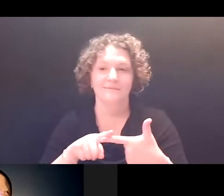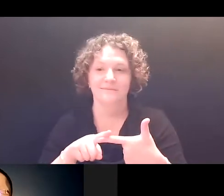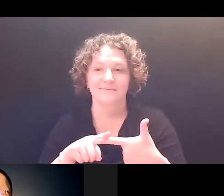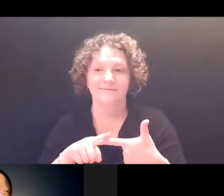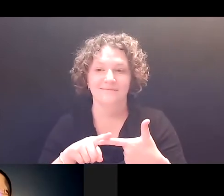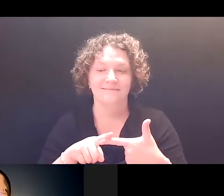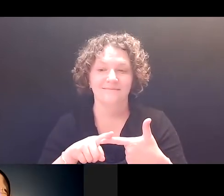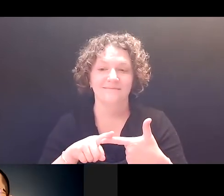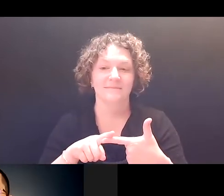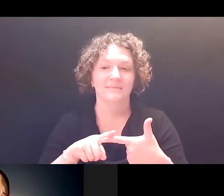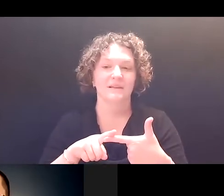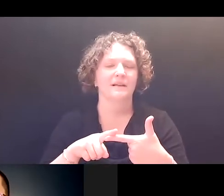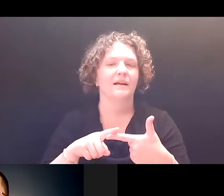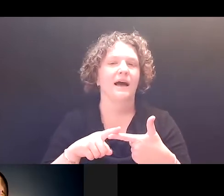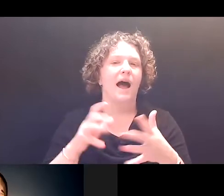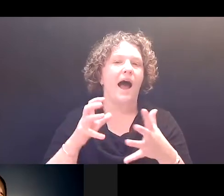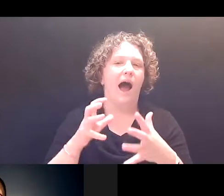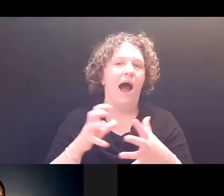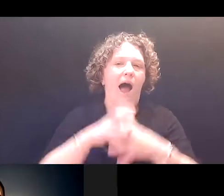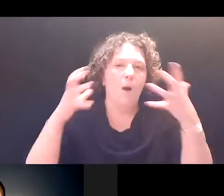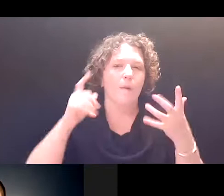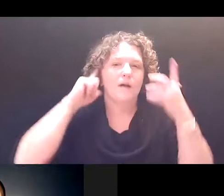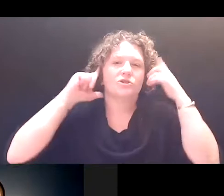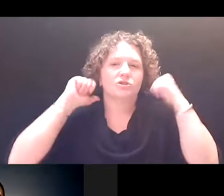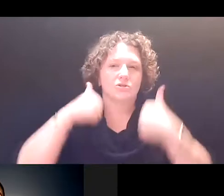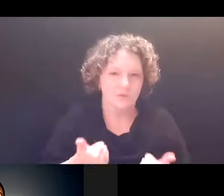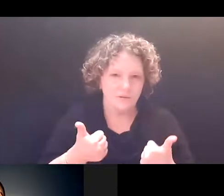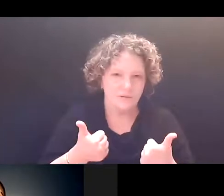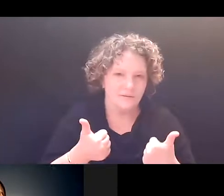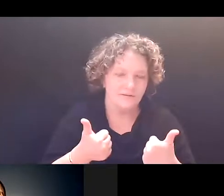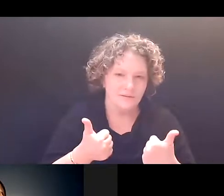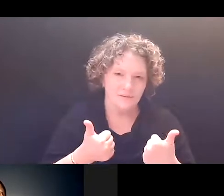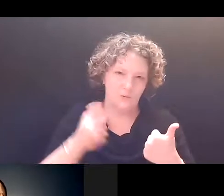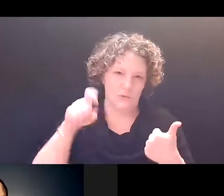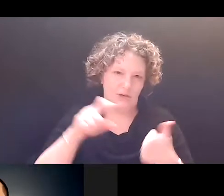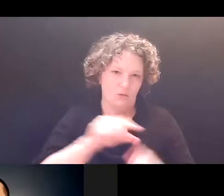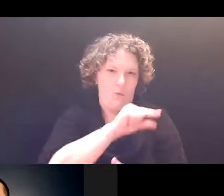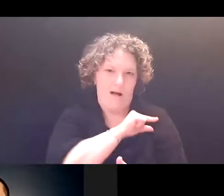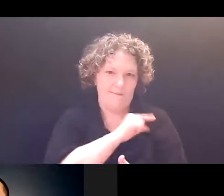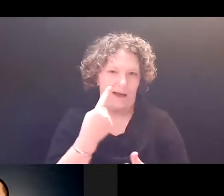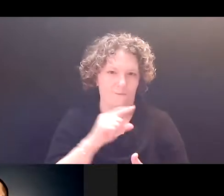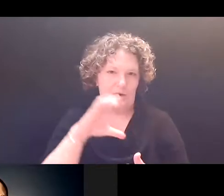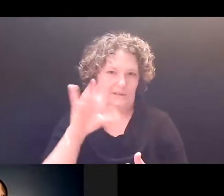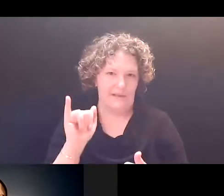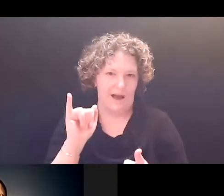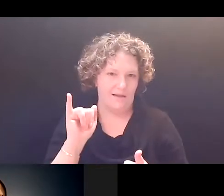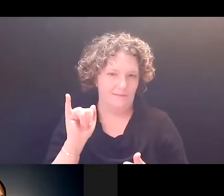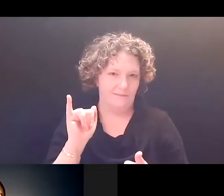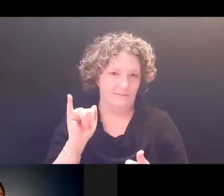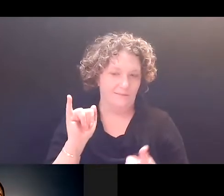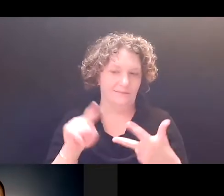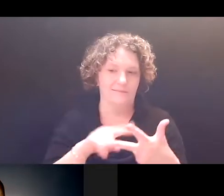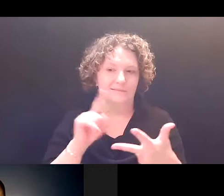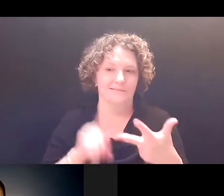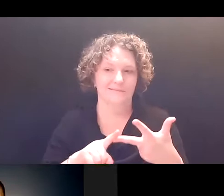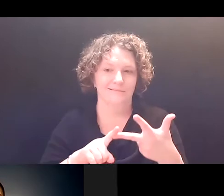cochlear implants and balance, do they affect balance? How much hearing loss is needed